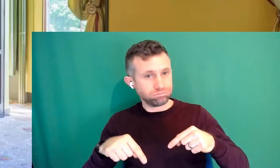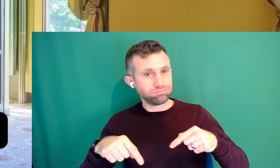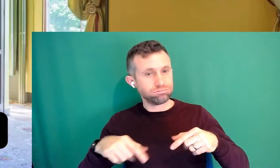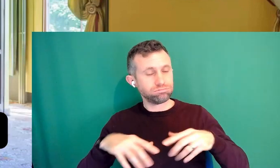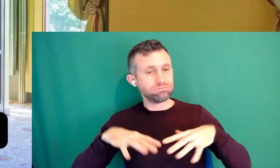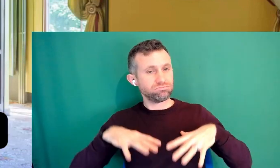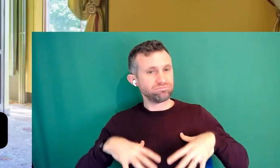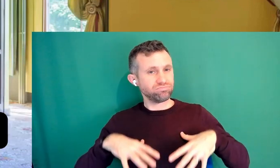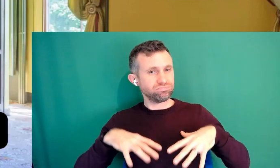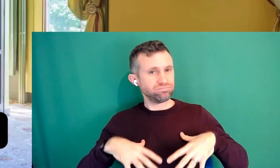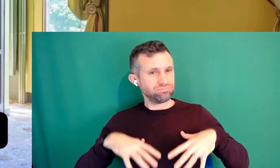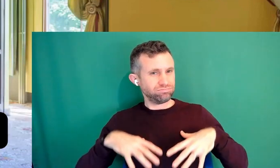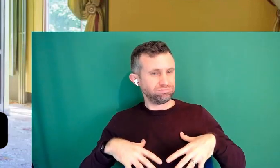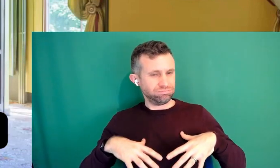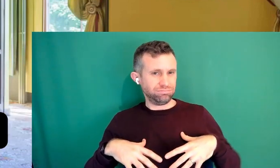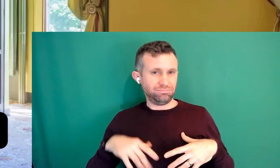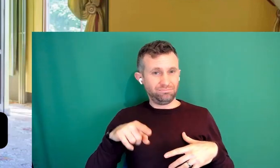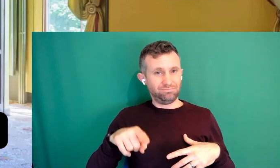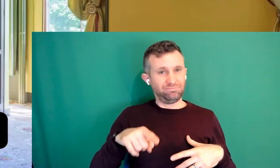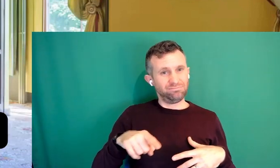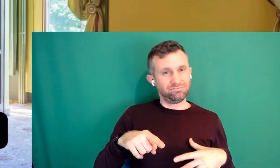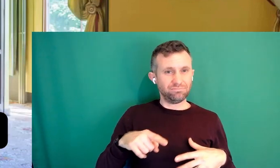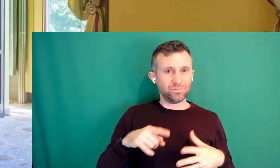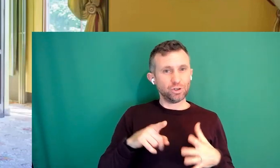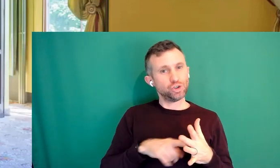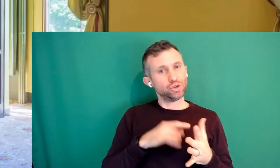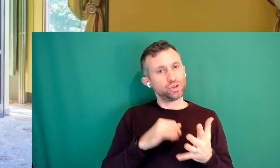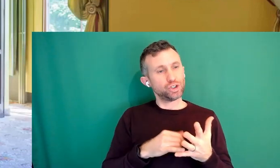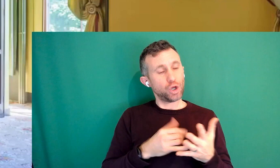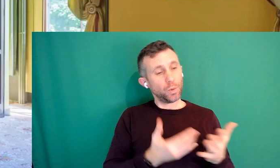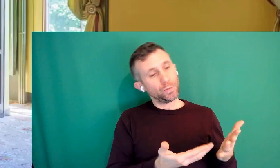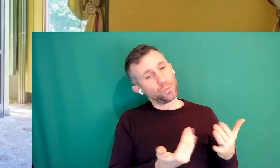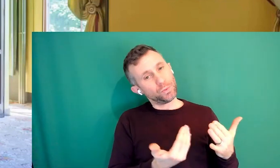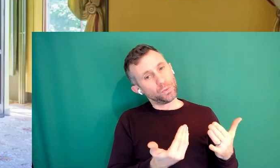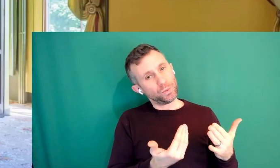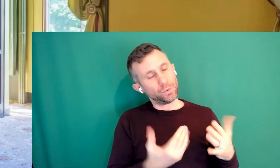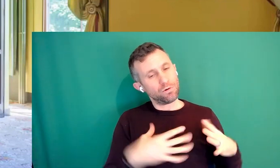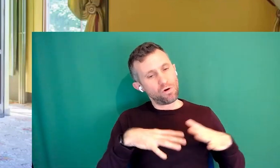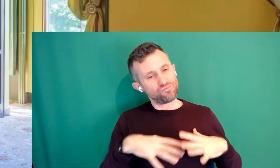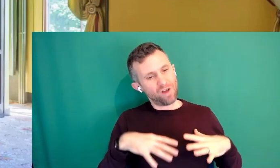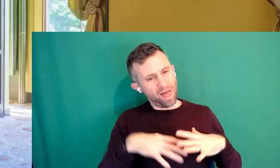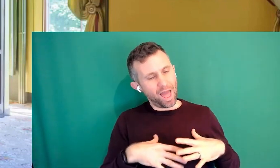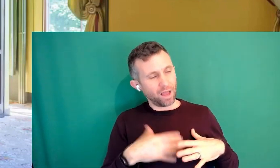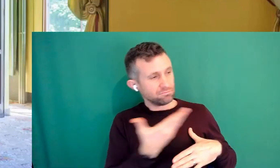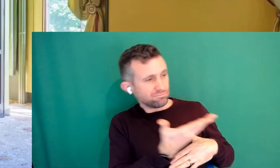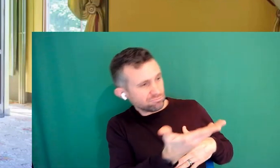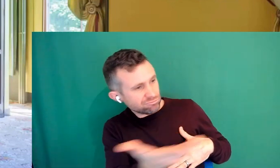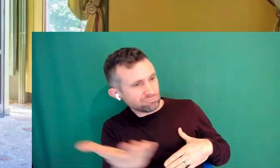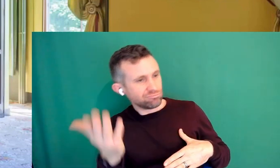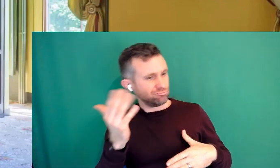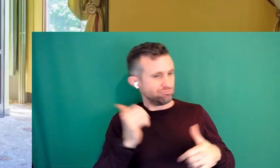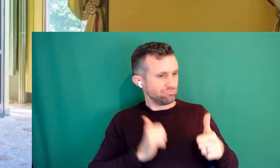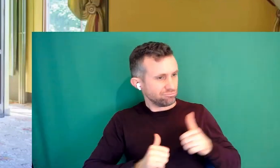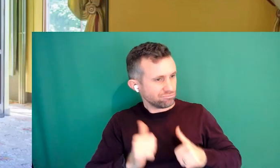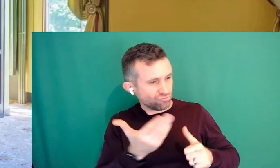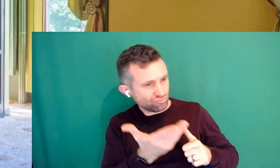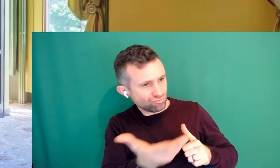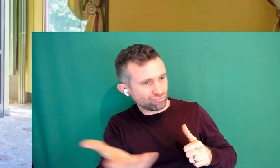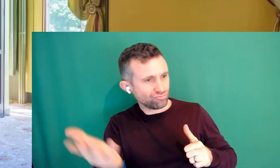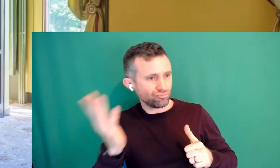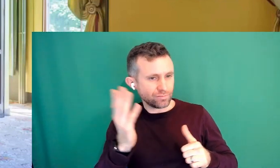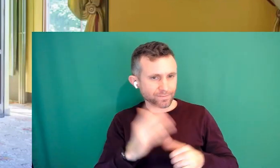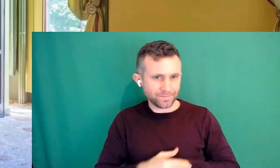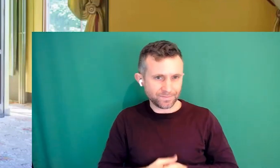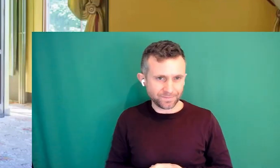And Soane has built over the original balcony to create the prominent facade of number 13. And in doing